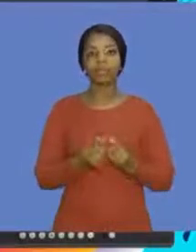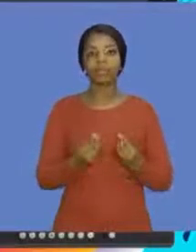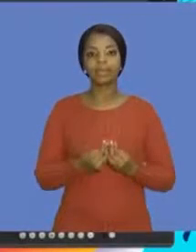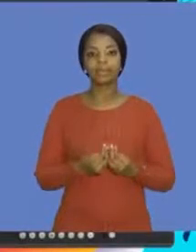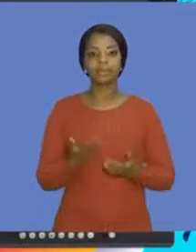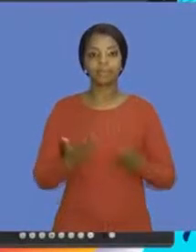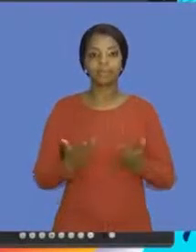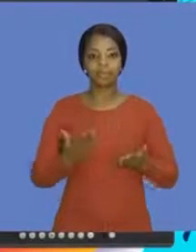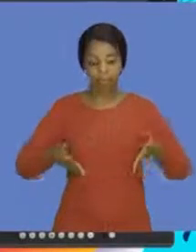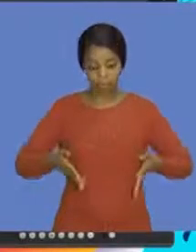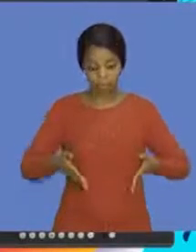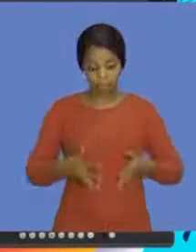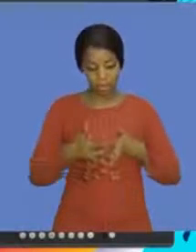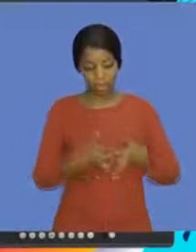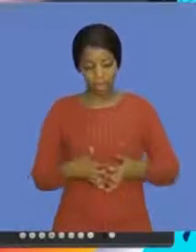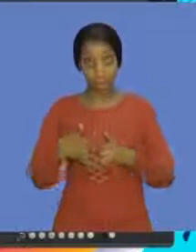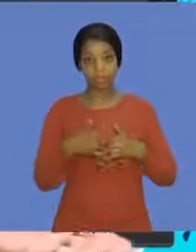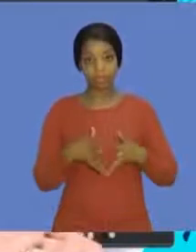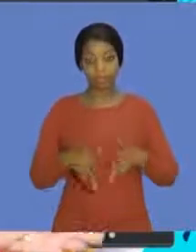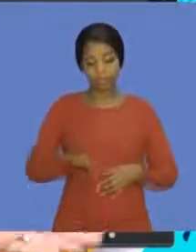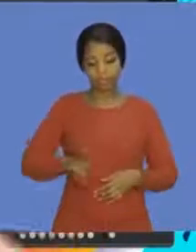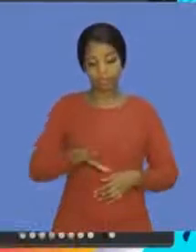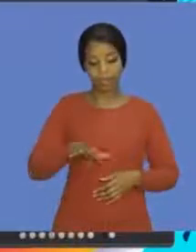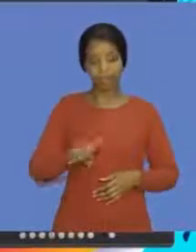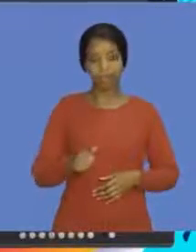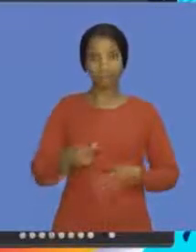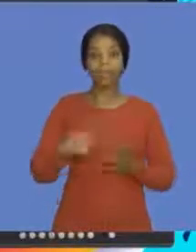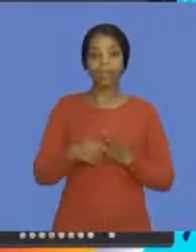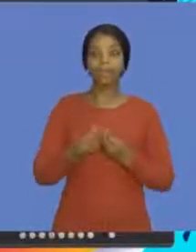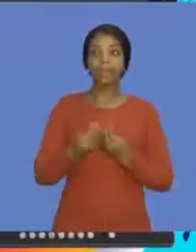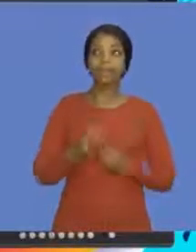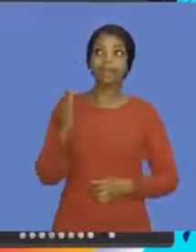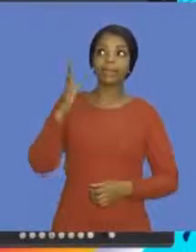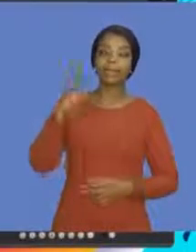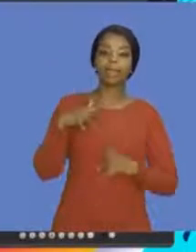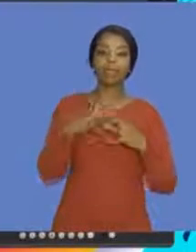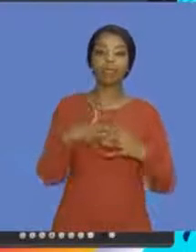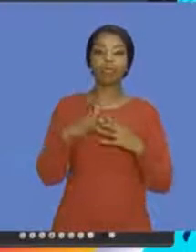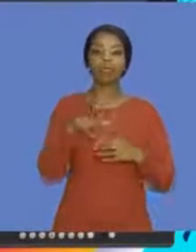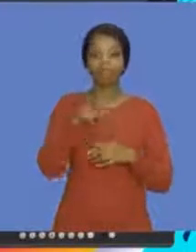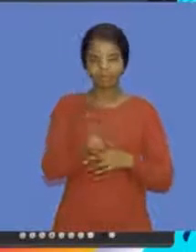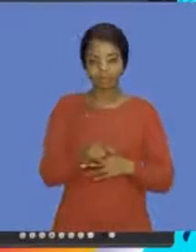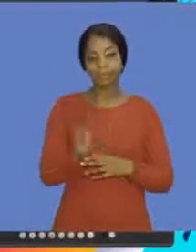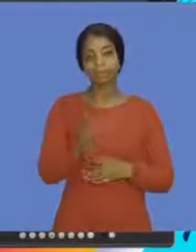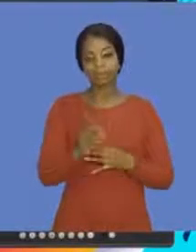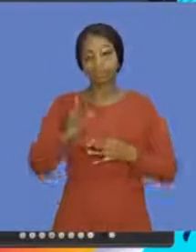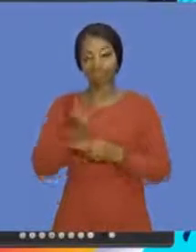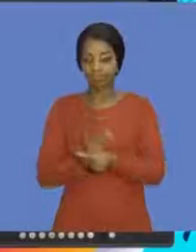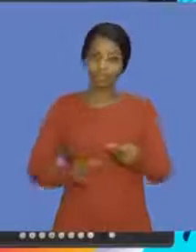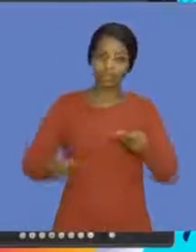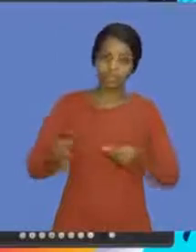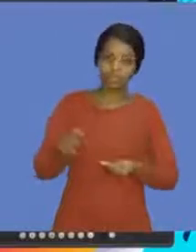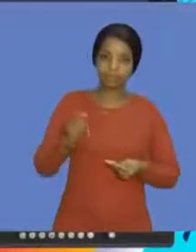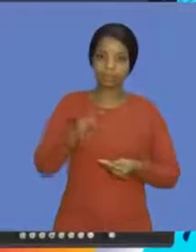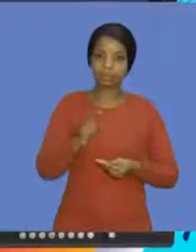here in South Africa, or to buy things in maybe England when we are here in South Africa. So that's the most common